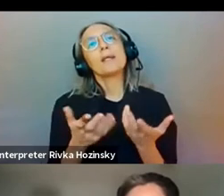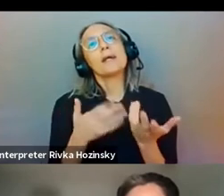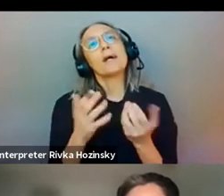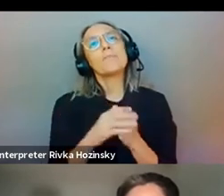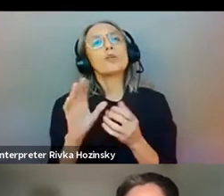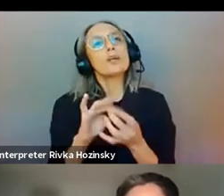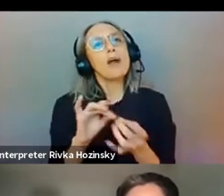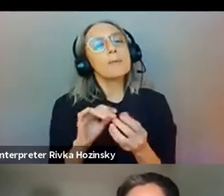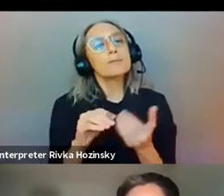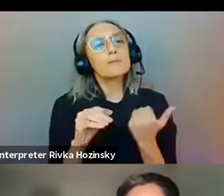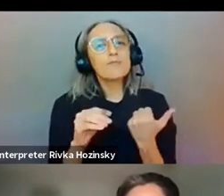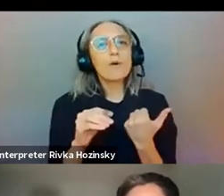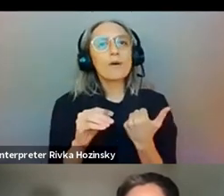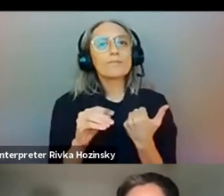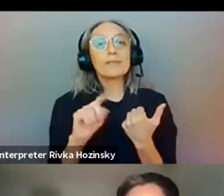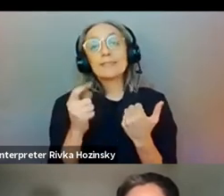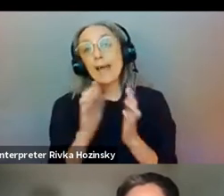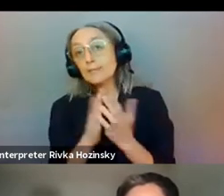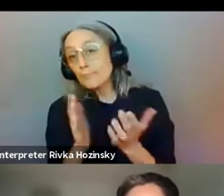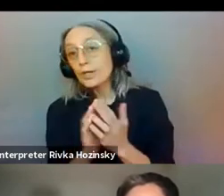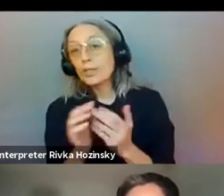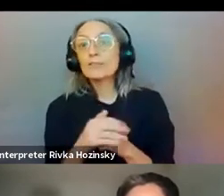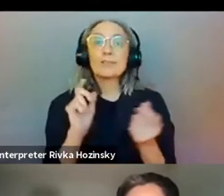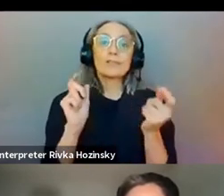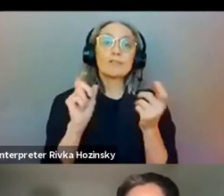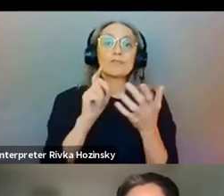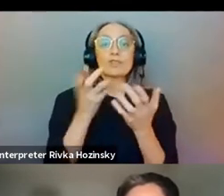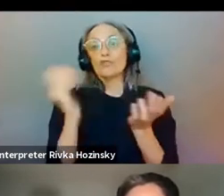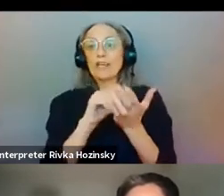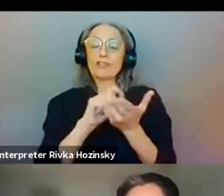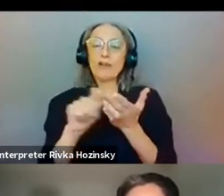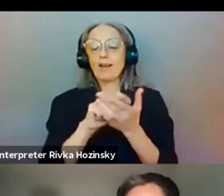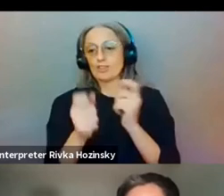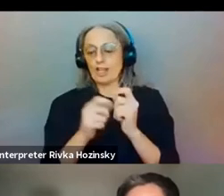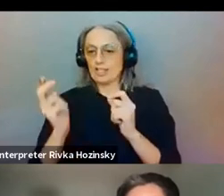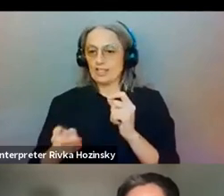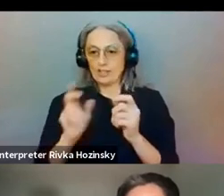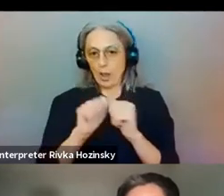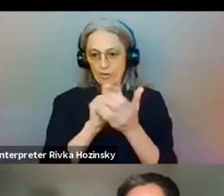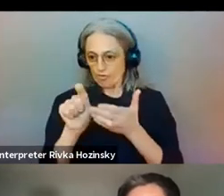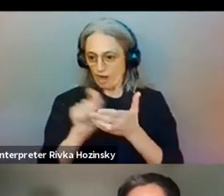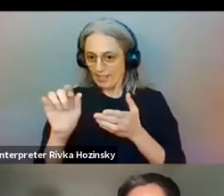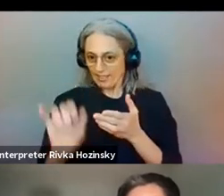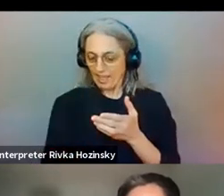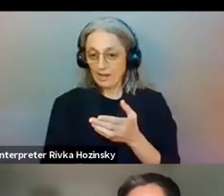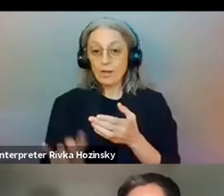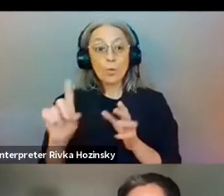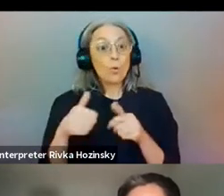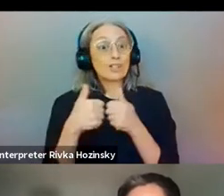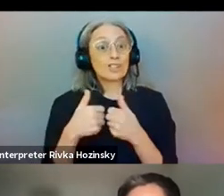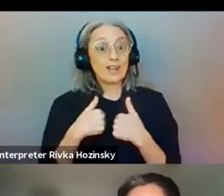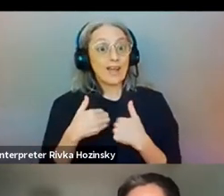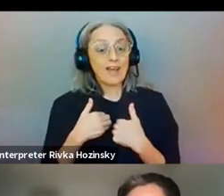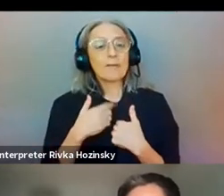and rewriting the history, one of the challenges I'm running into as I am coming up for tenure is that